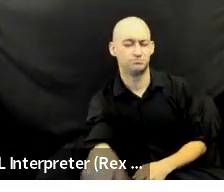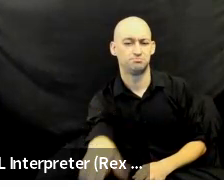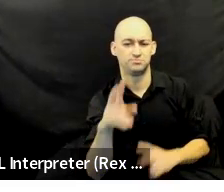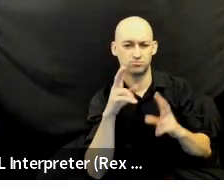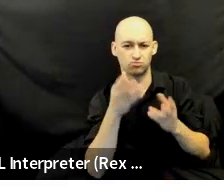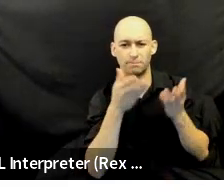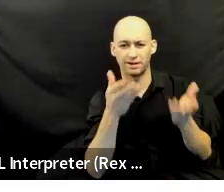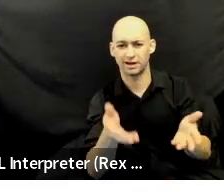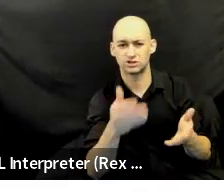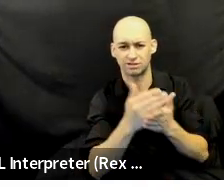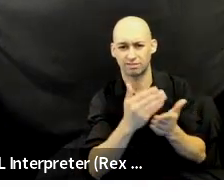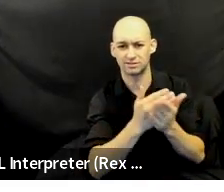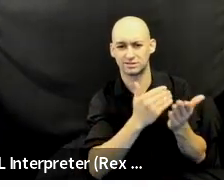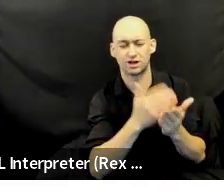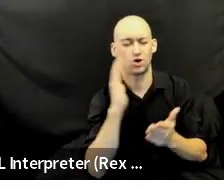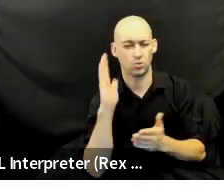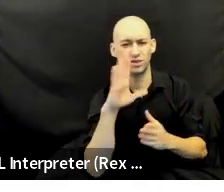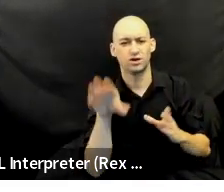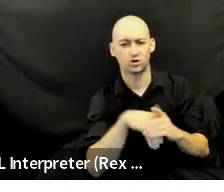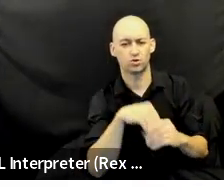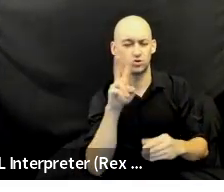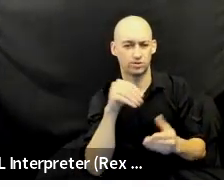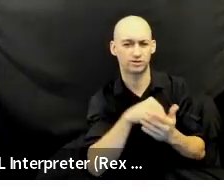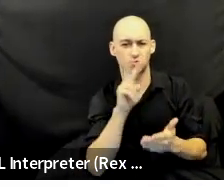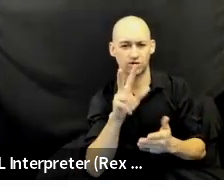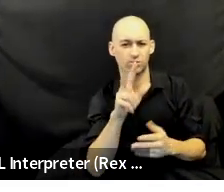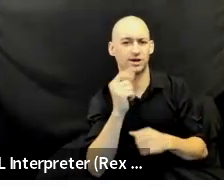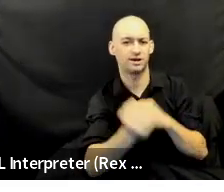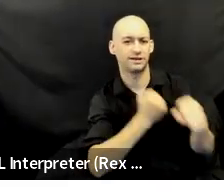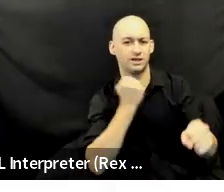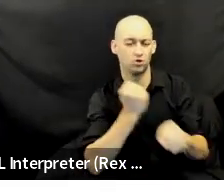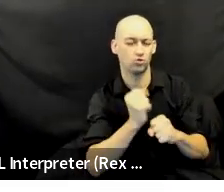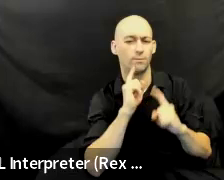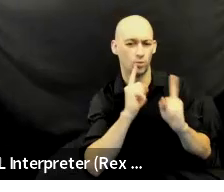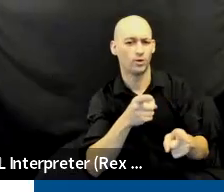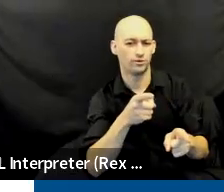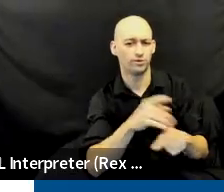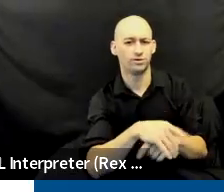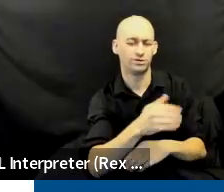assessment will also be included in the Commission's 2023 annual report. Next slide, please.